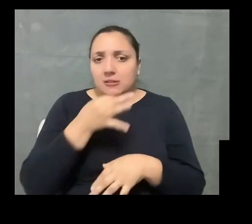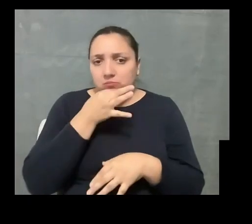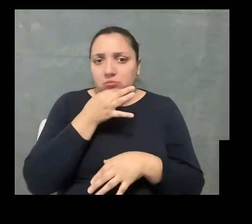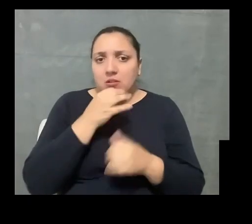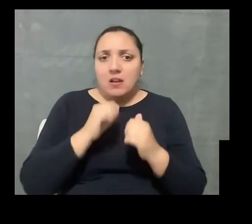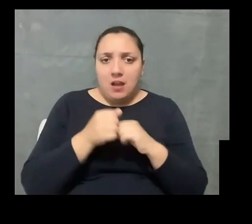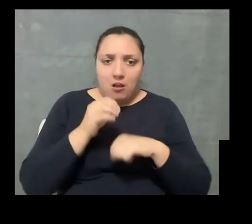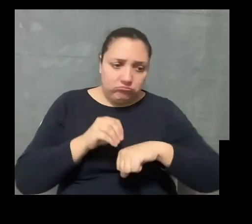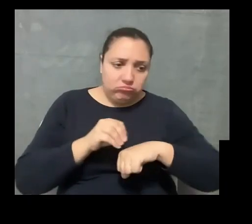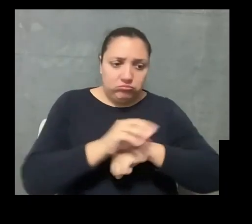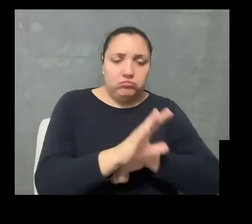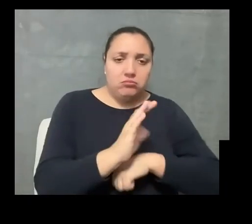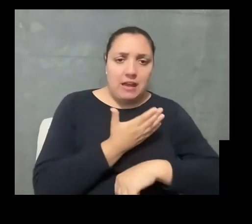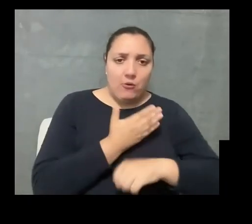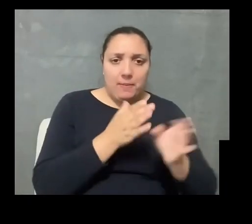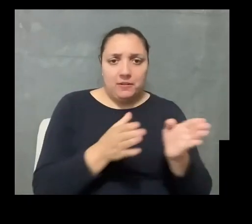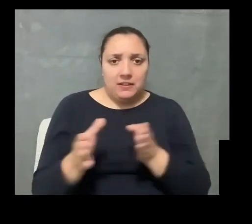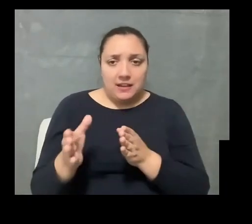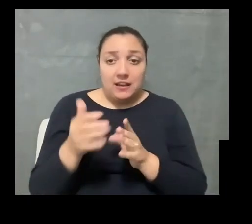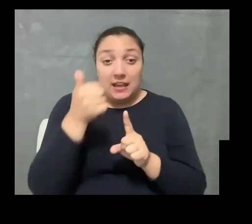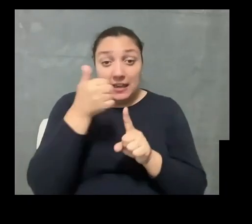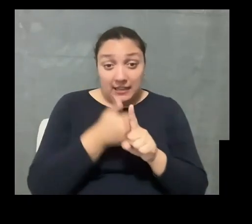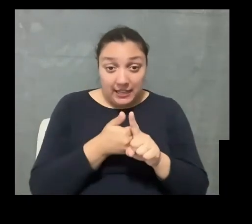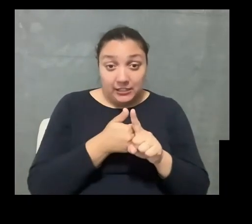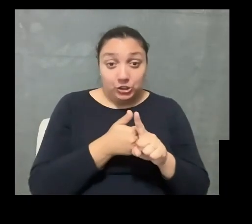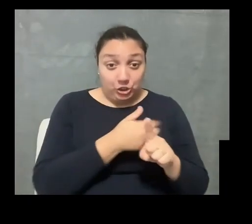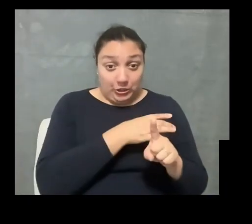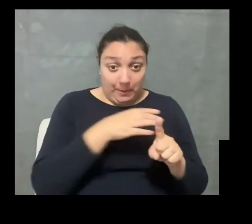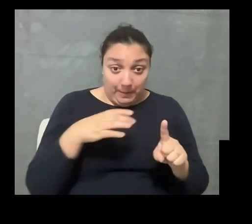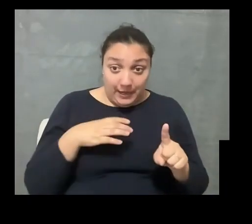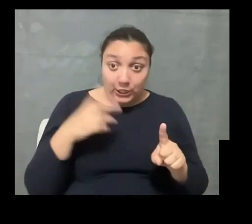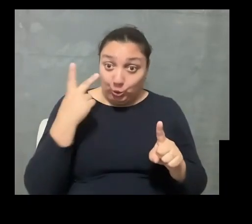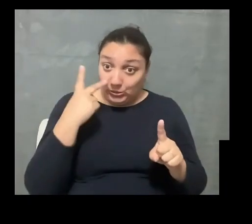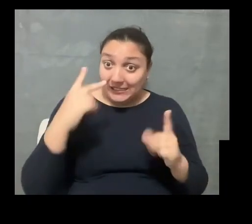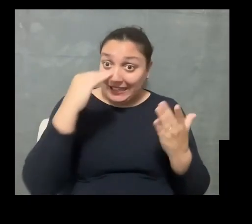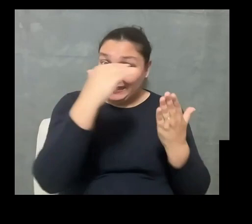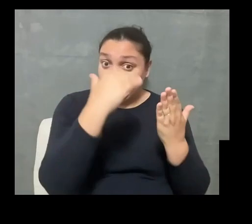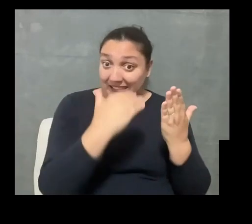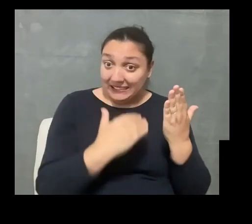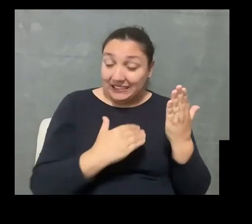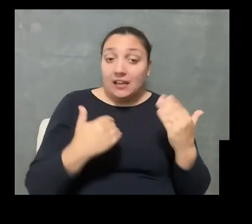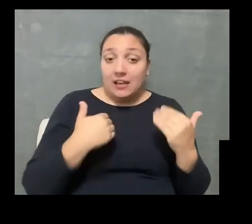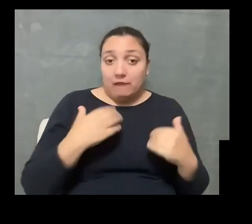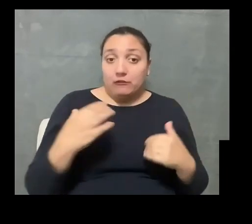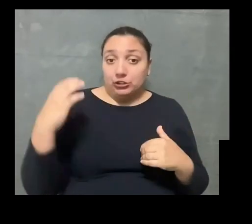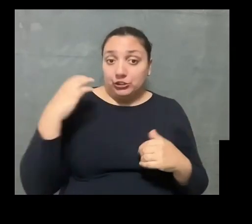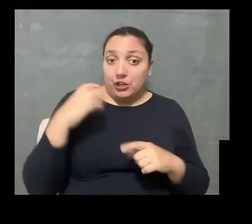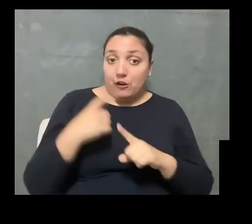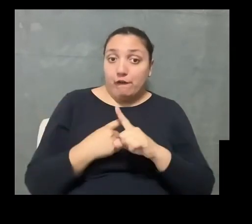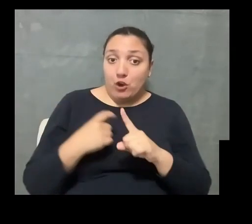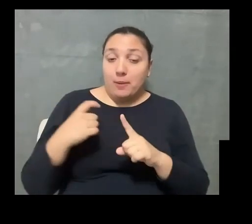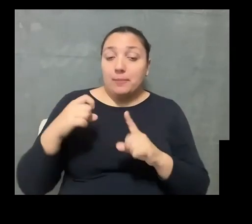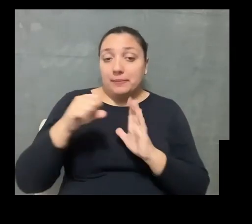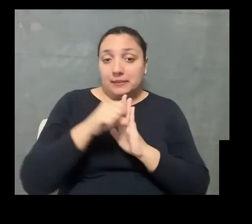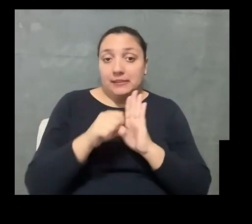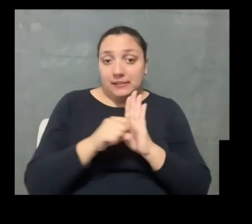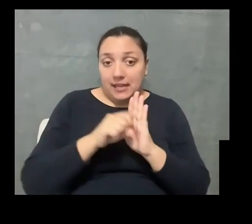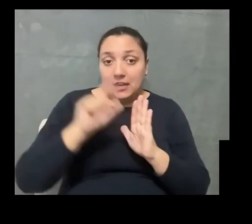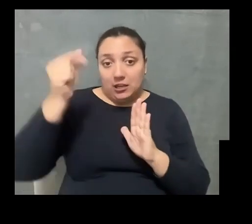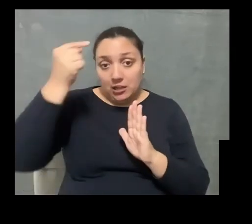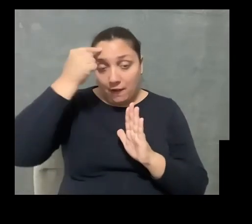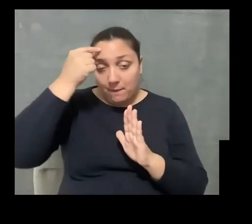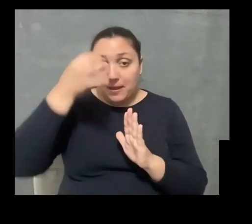equity plan. Each of the subcommittees you see listed here is chaired by state government experts as well as